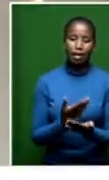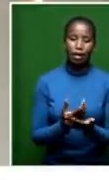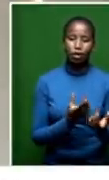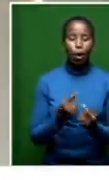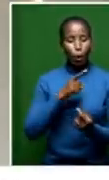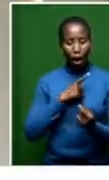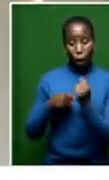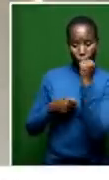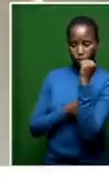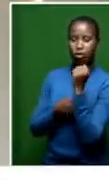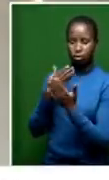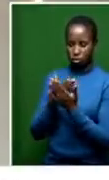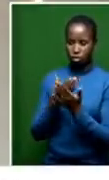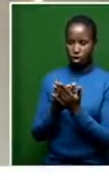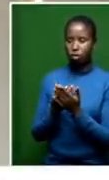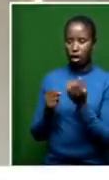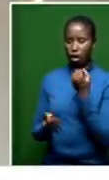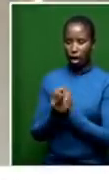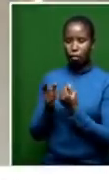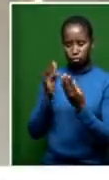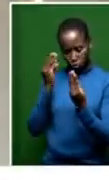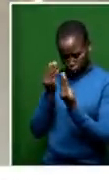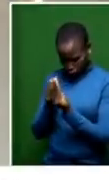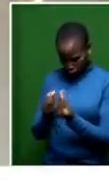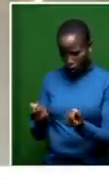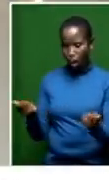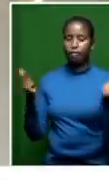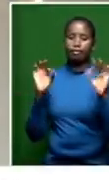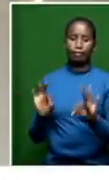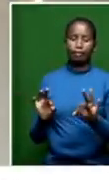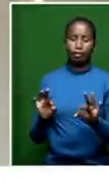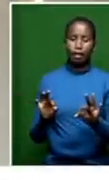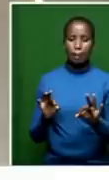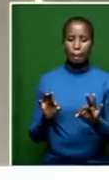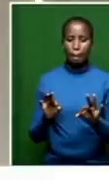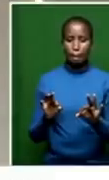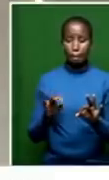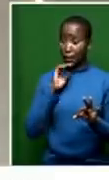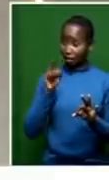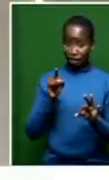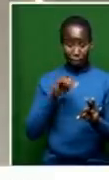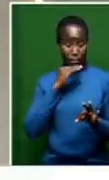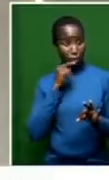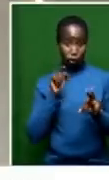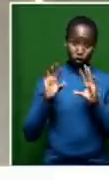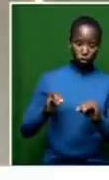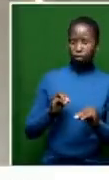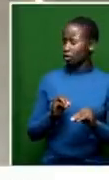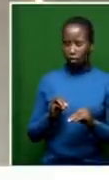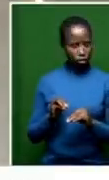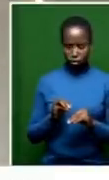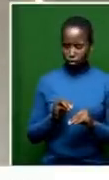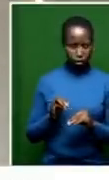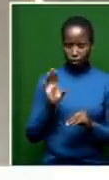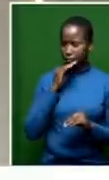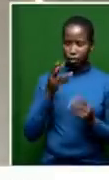to recover from all of these reputational damages, and it doesn't seem to be stopping, Sakina. And that is